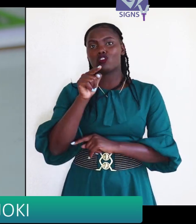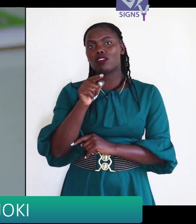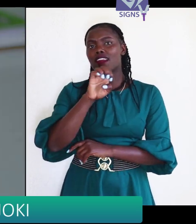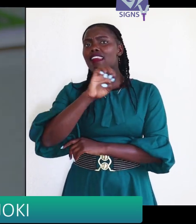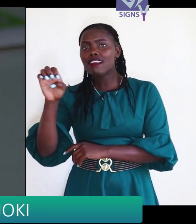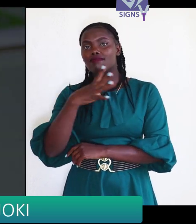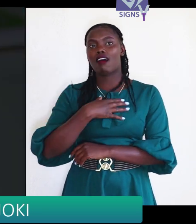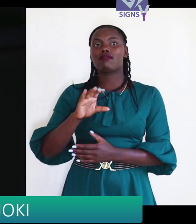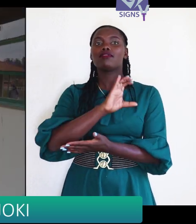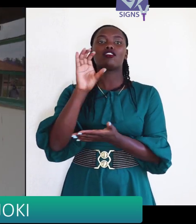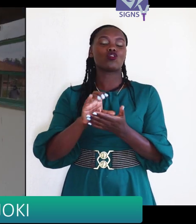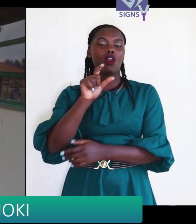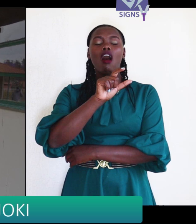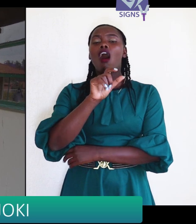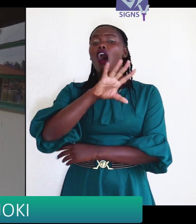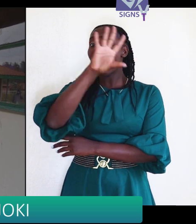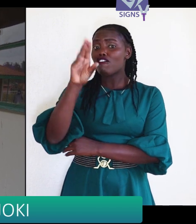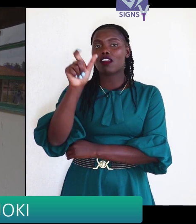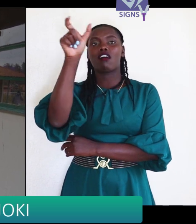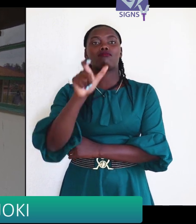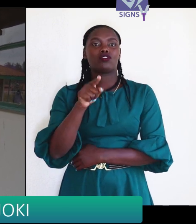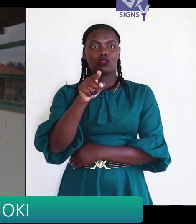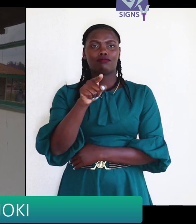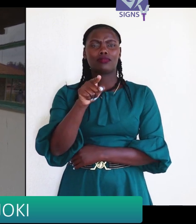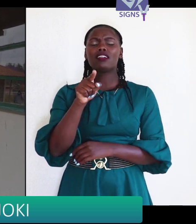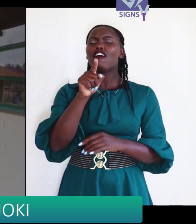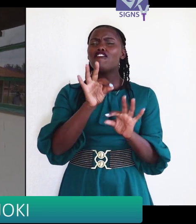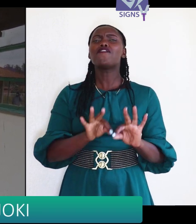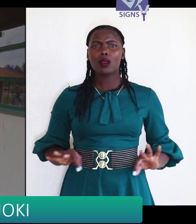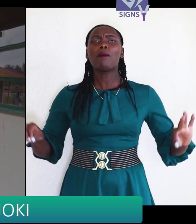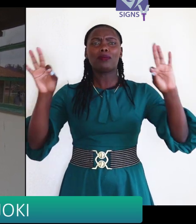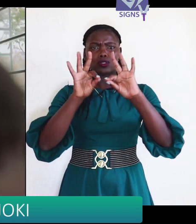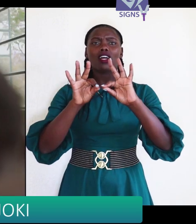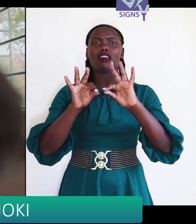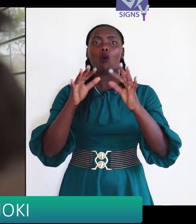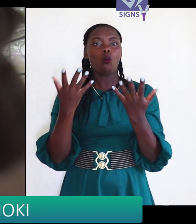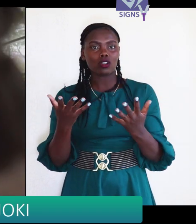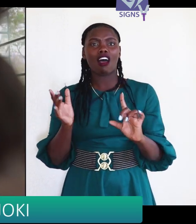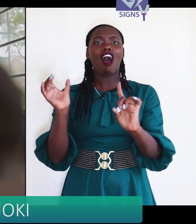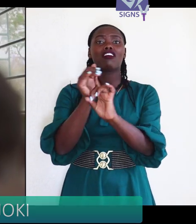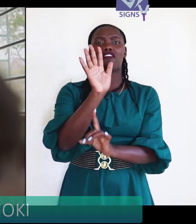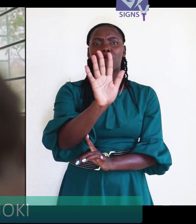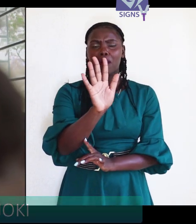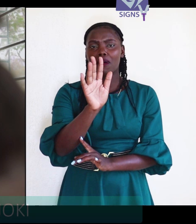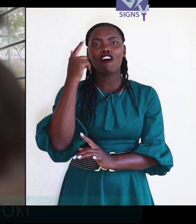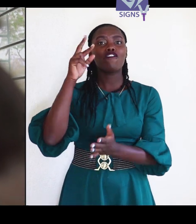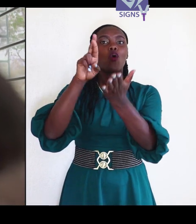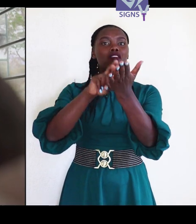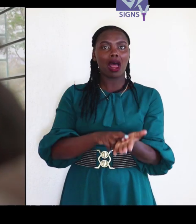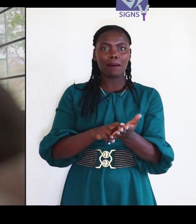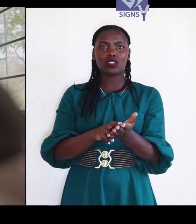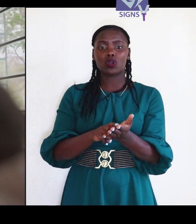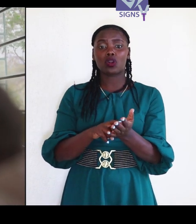victims. Meet Samuel Wambua Muindi, a special education teacher under the Department